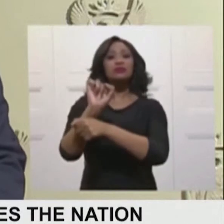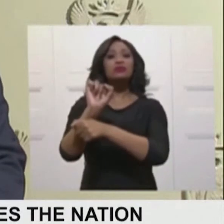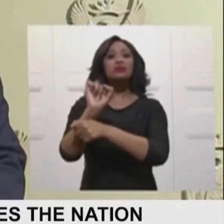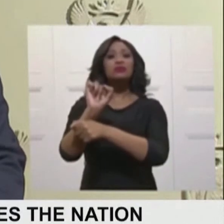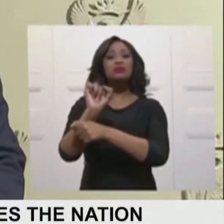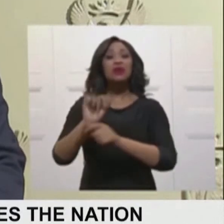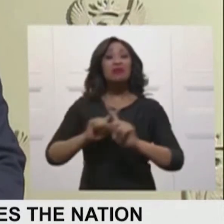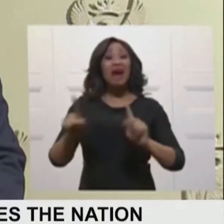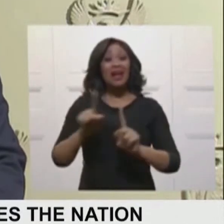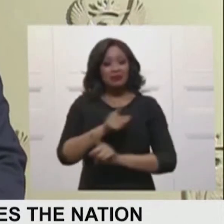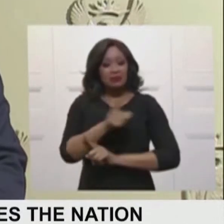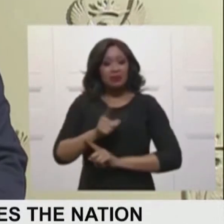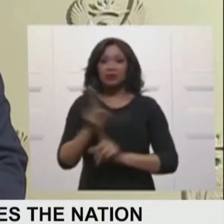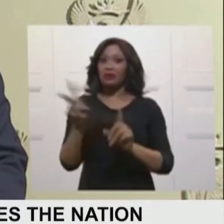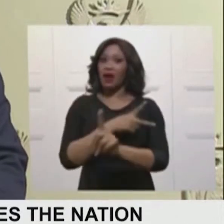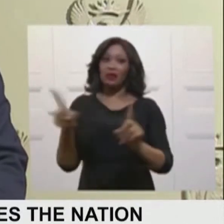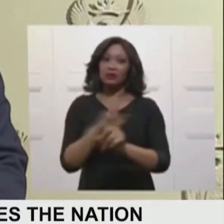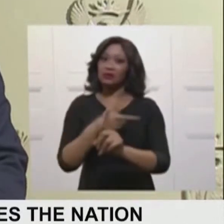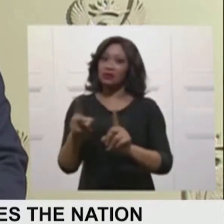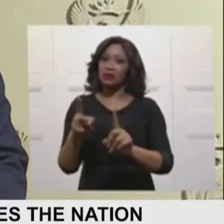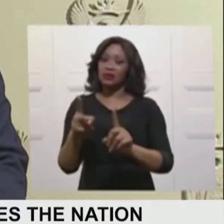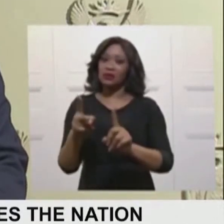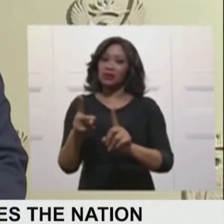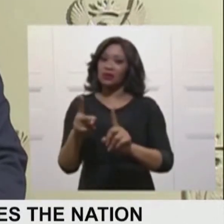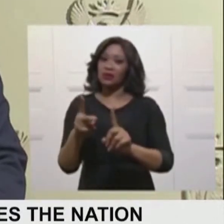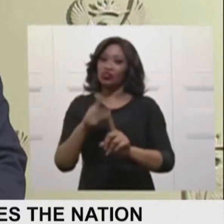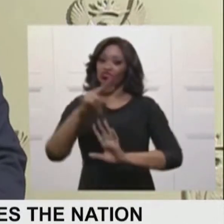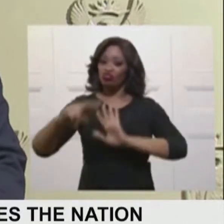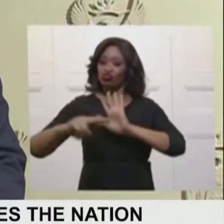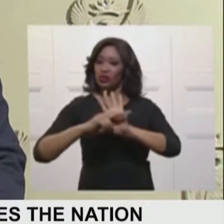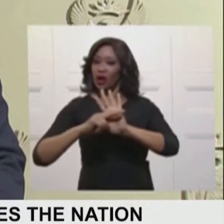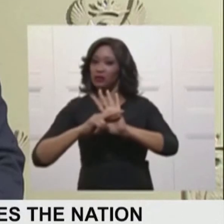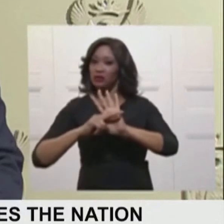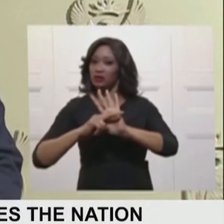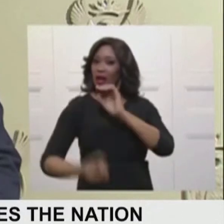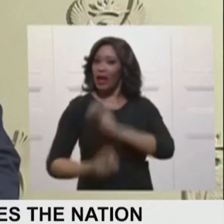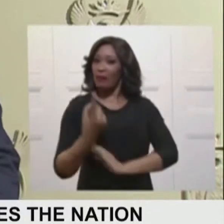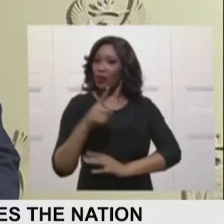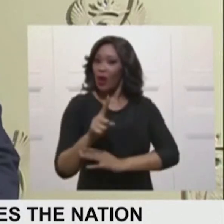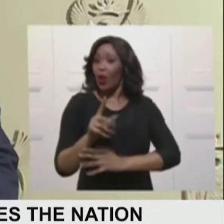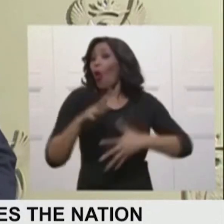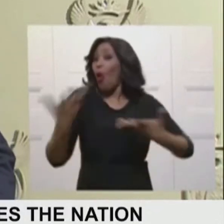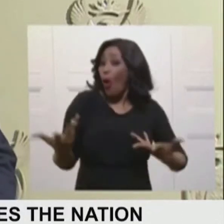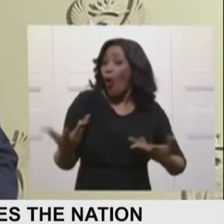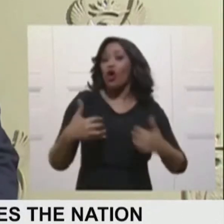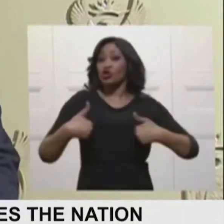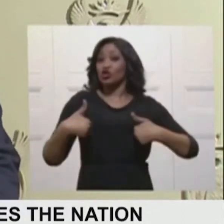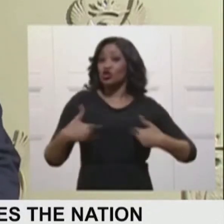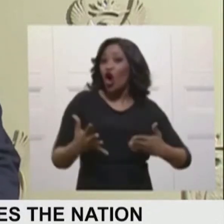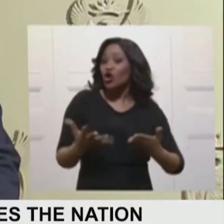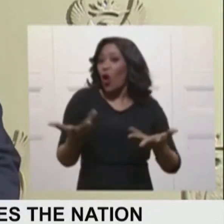This violence may indeed have its roots in the pronouncements and activities